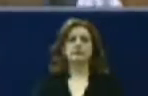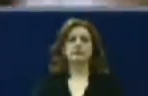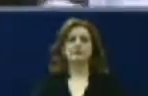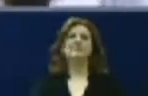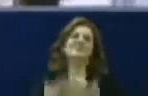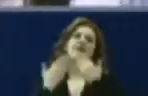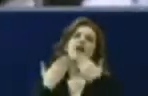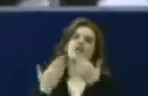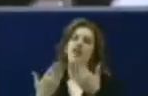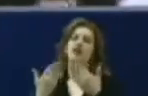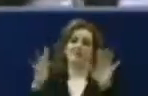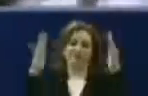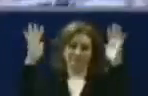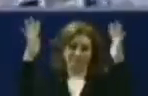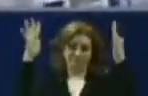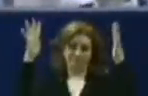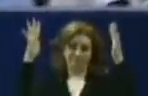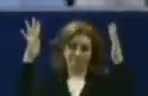Thank you.